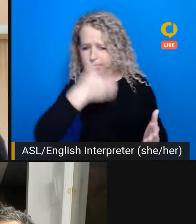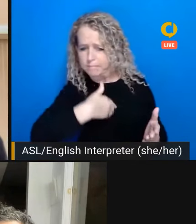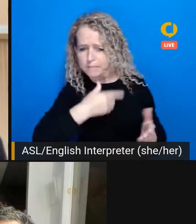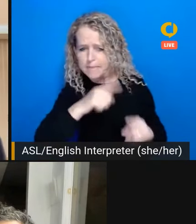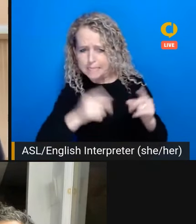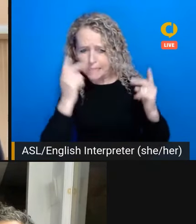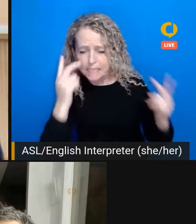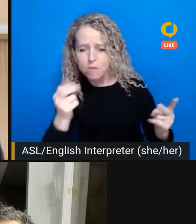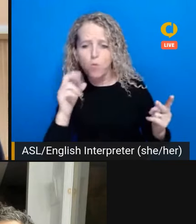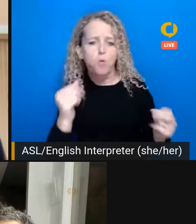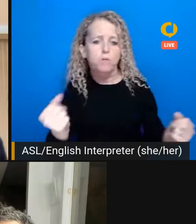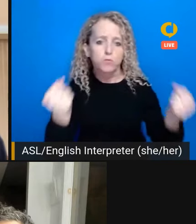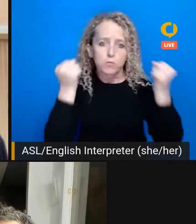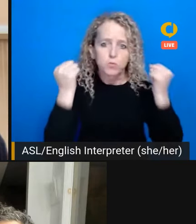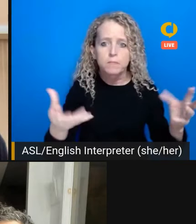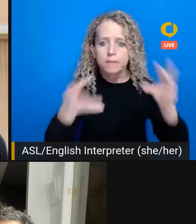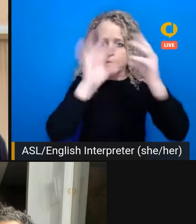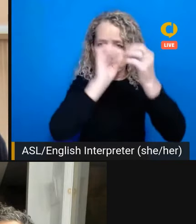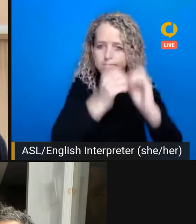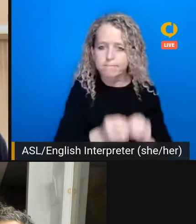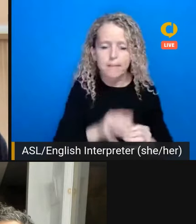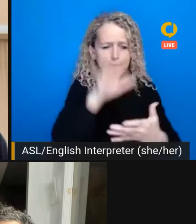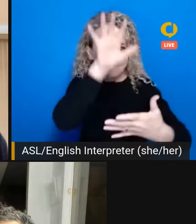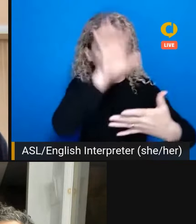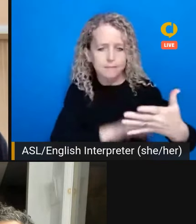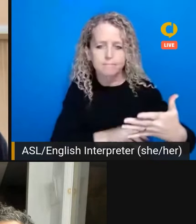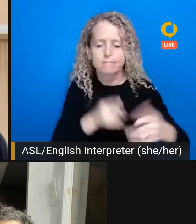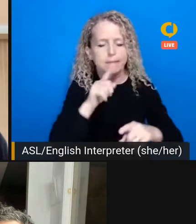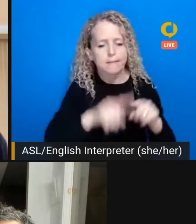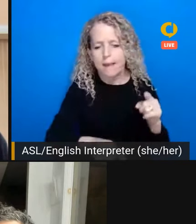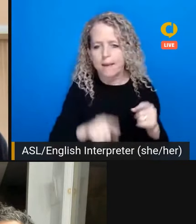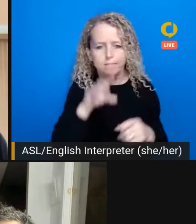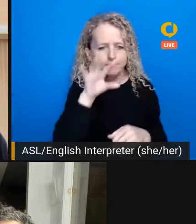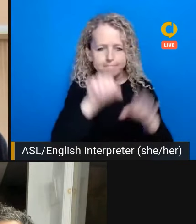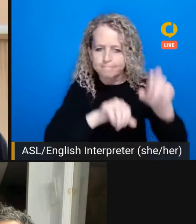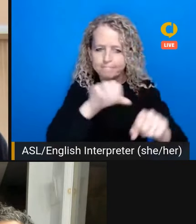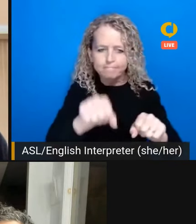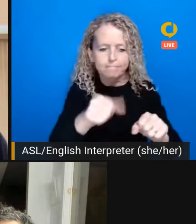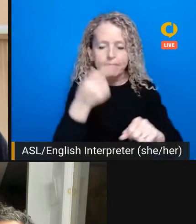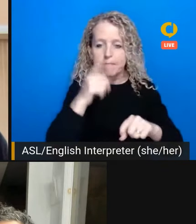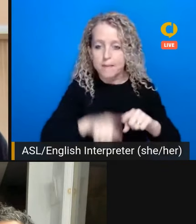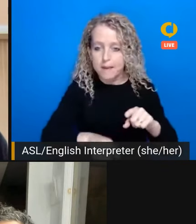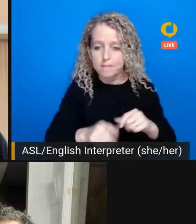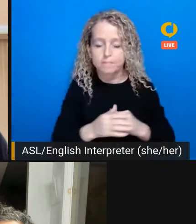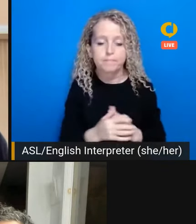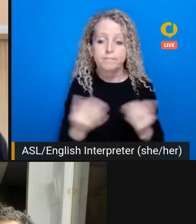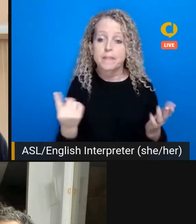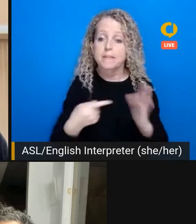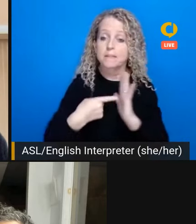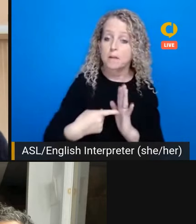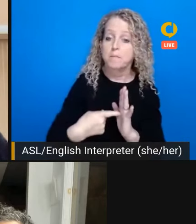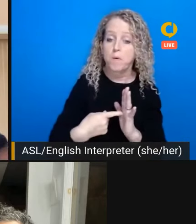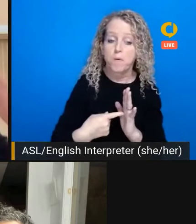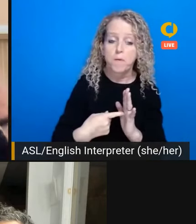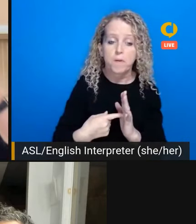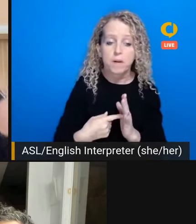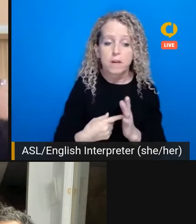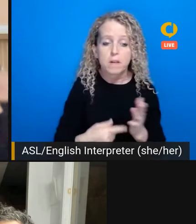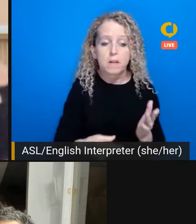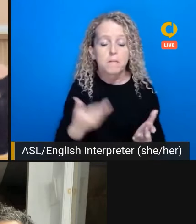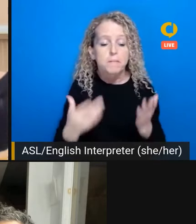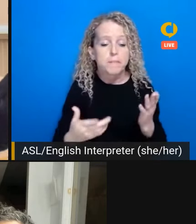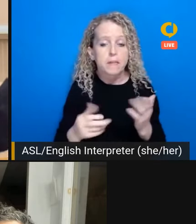large. If you think about all of the data that is collected by, for example, a large array of radio